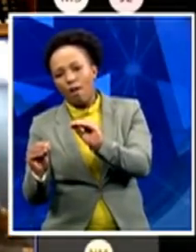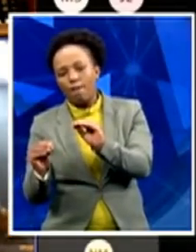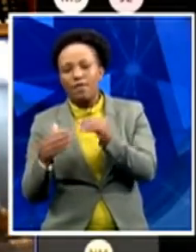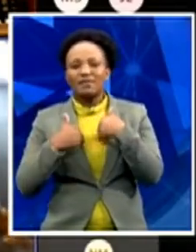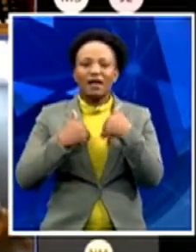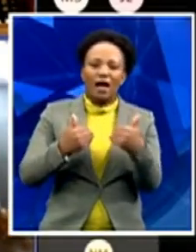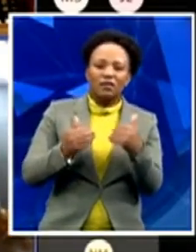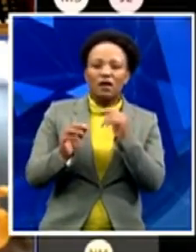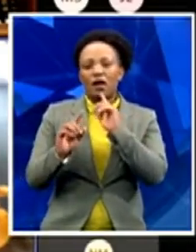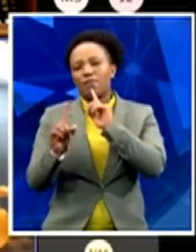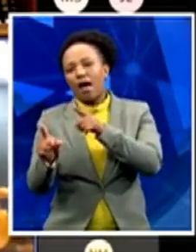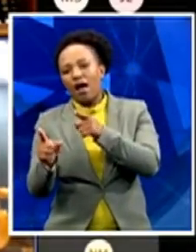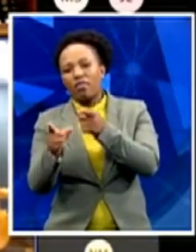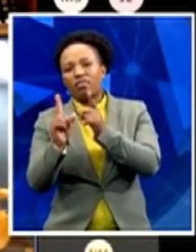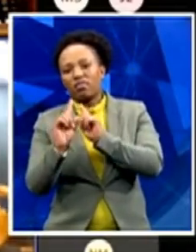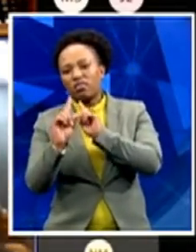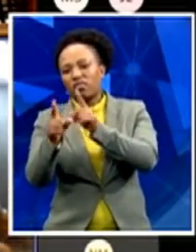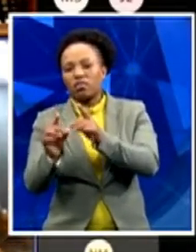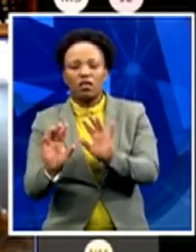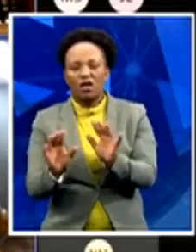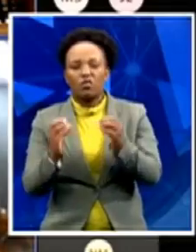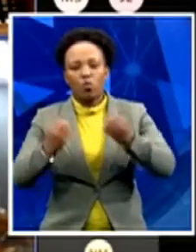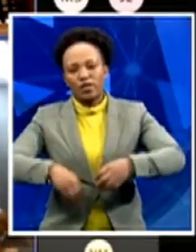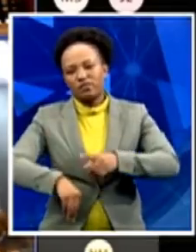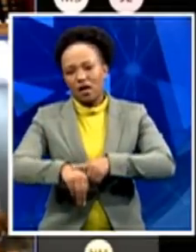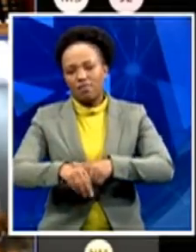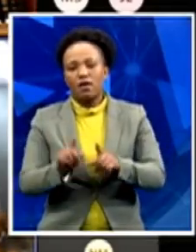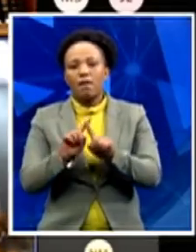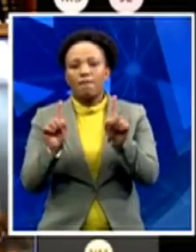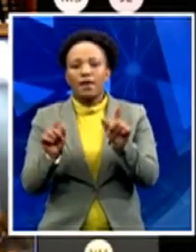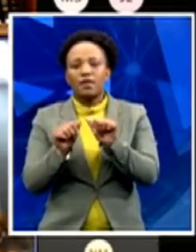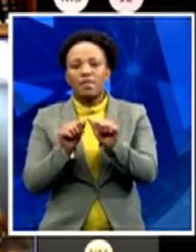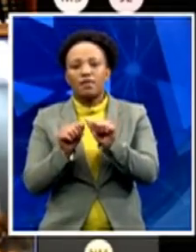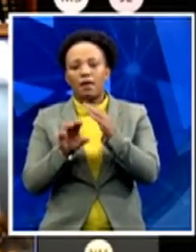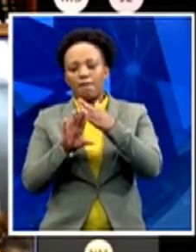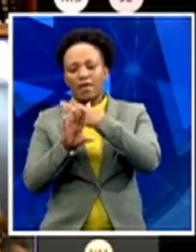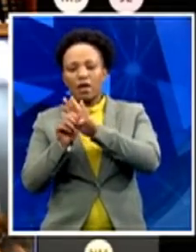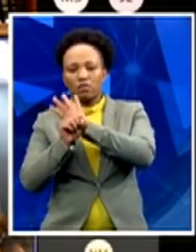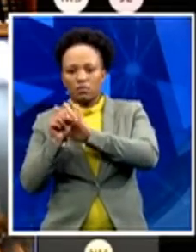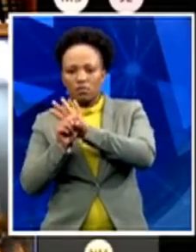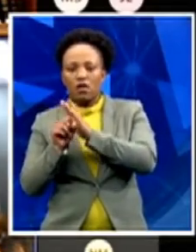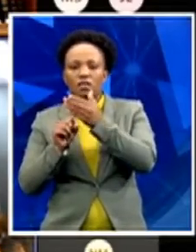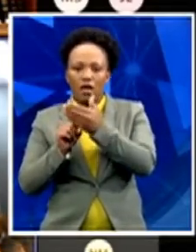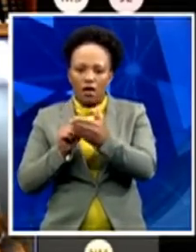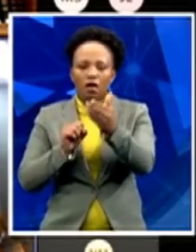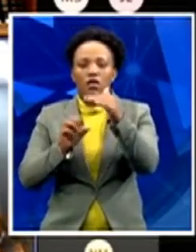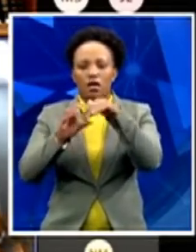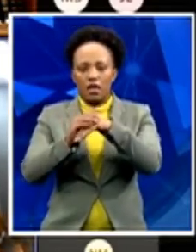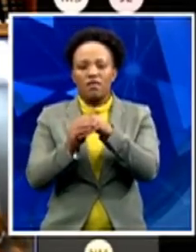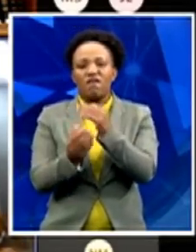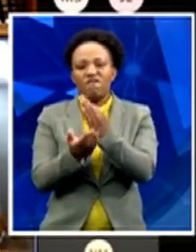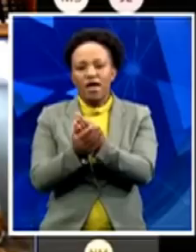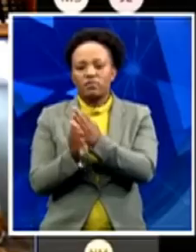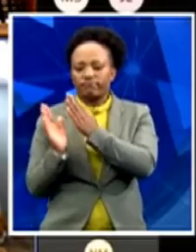of approaching it, that we start with the preliminary issues and then go into the merits, sequencing. The reason for that will be clear, my